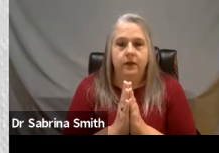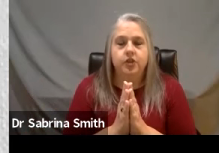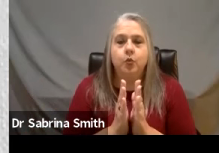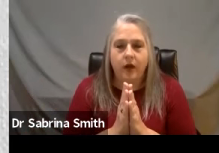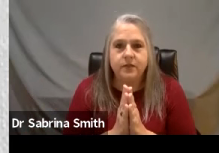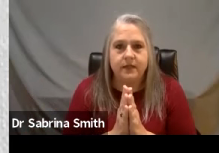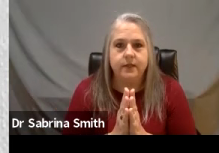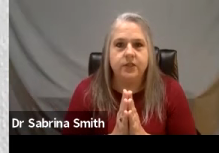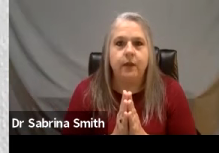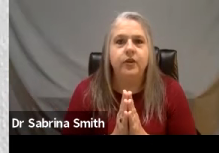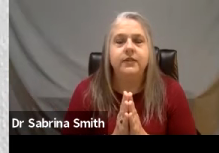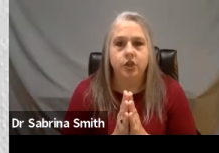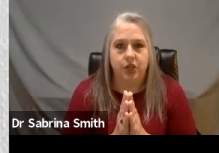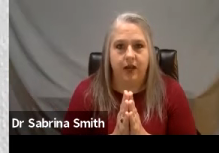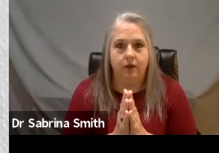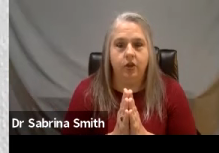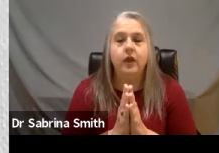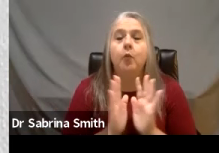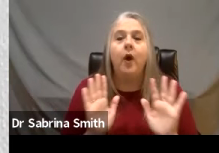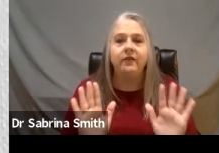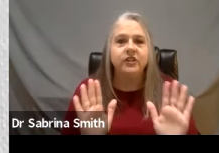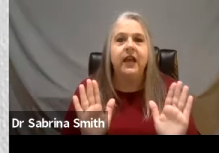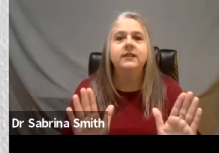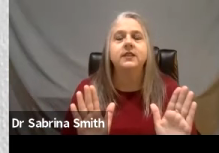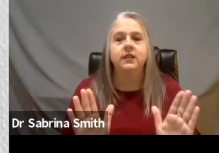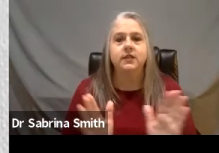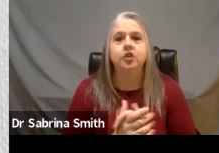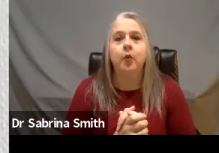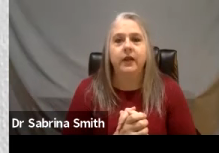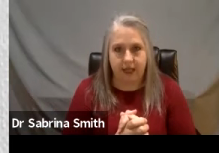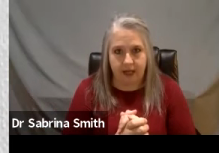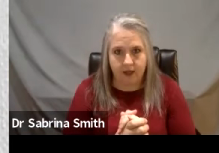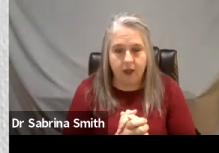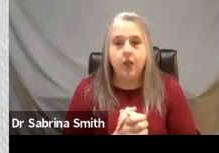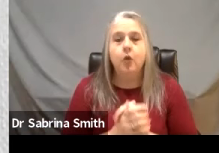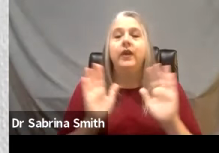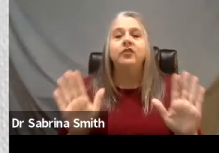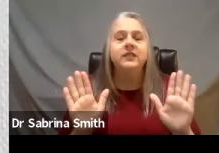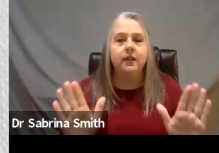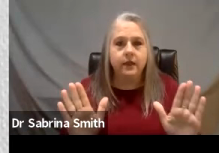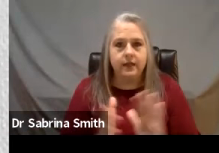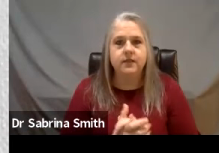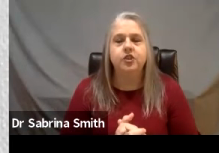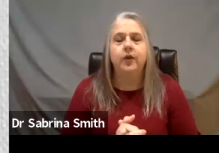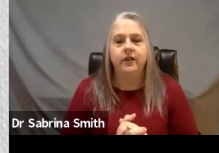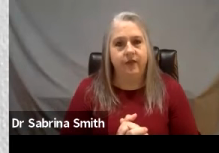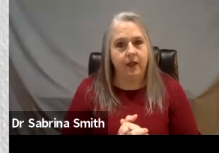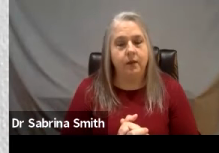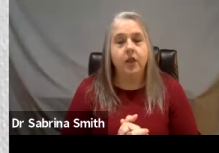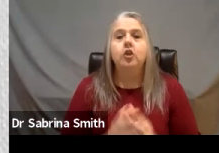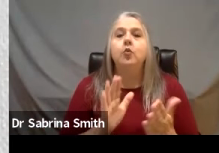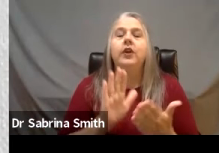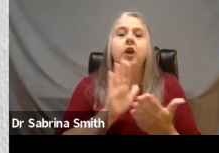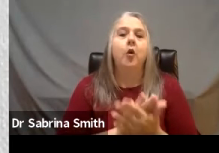doing is you want to spend some time researching. Whatever test it is that you want to take, whatever skill it is that you want to